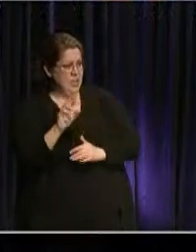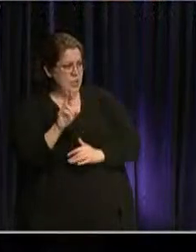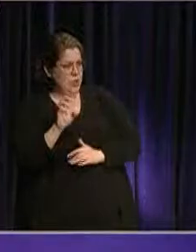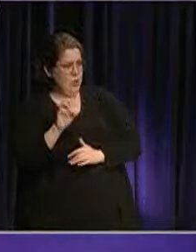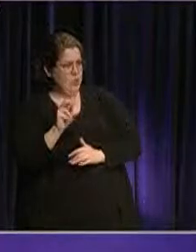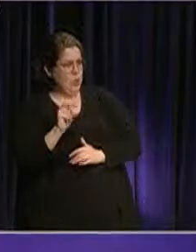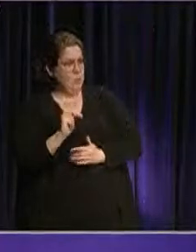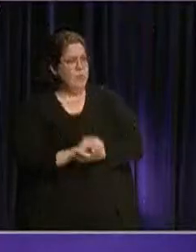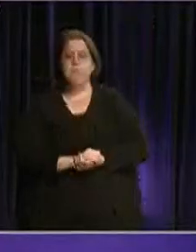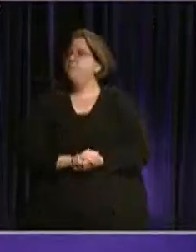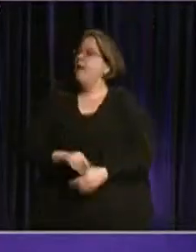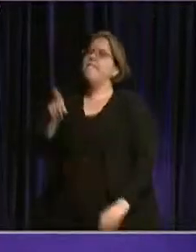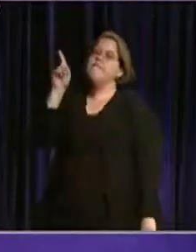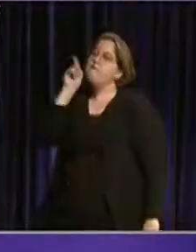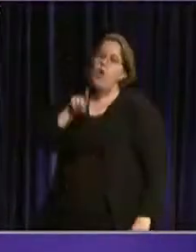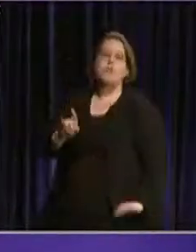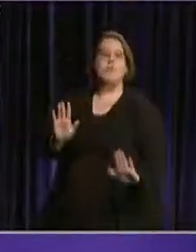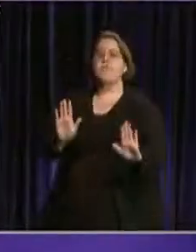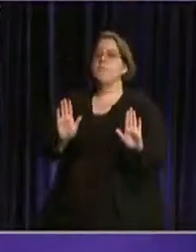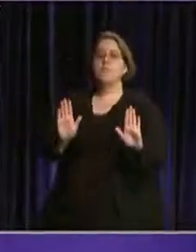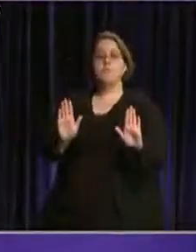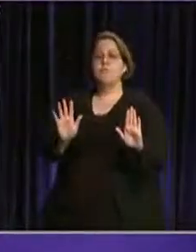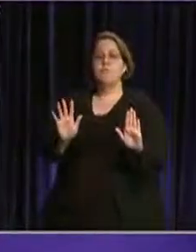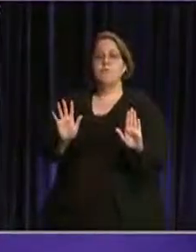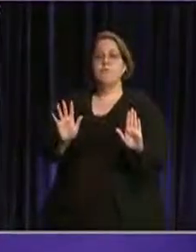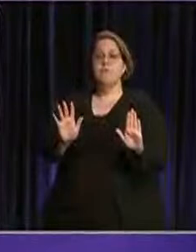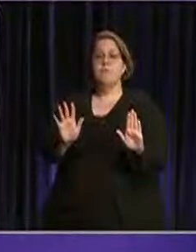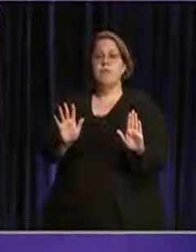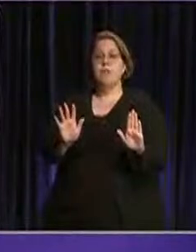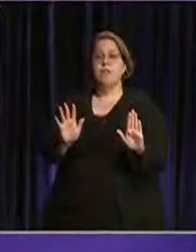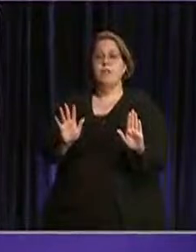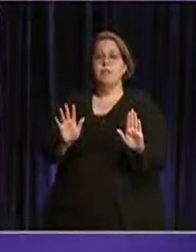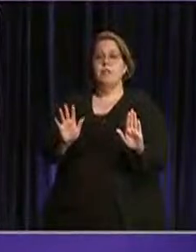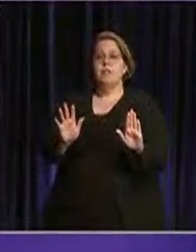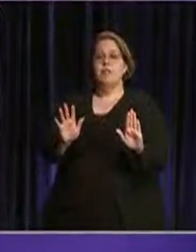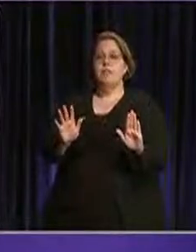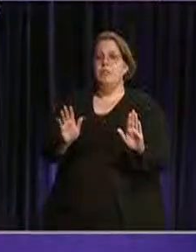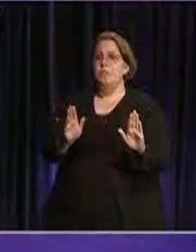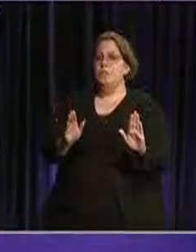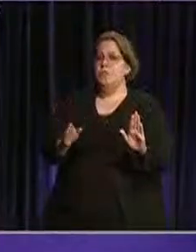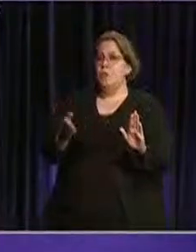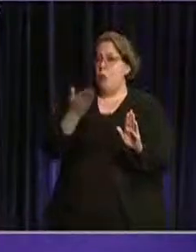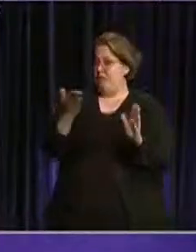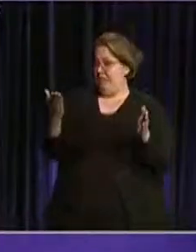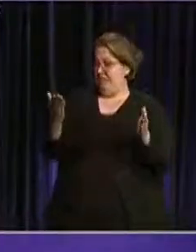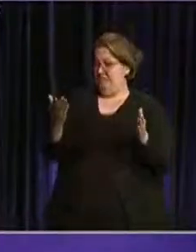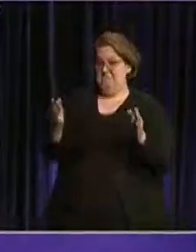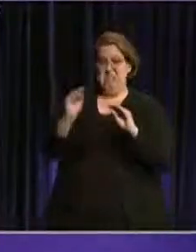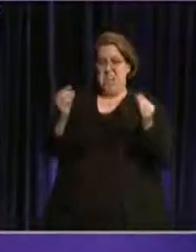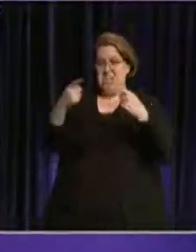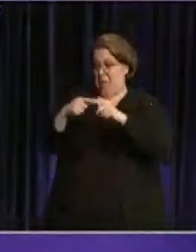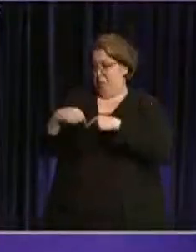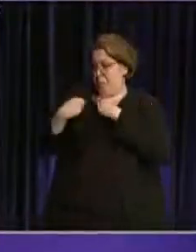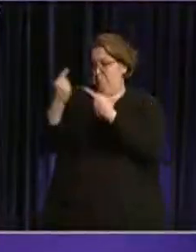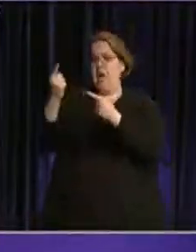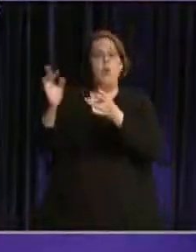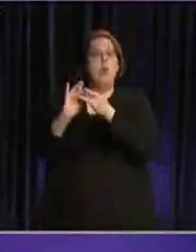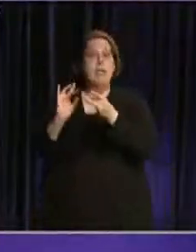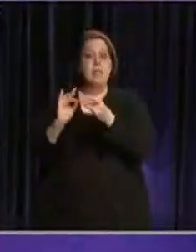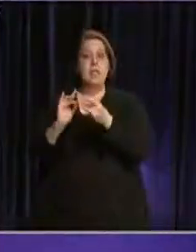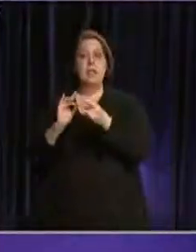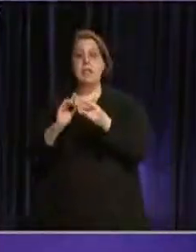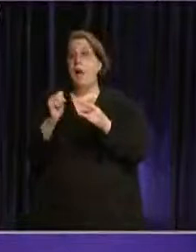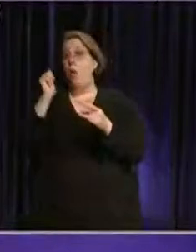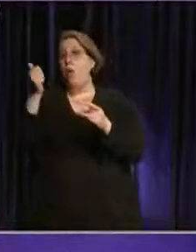Coliseum? Completely false. Now, if anything's happened since then, when he said it, there was nothing. Now, other things